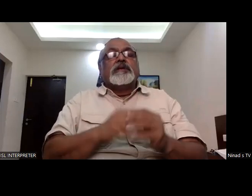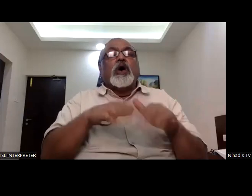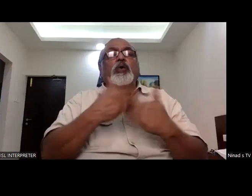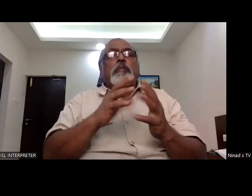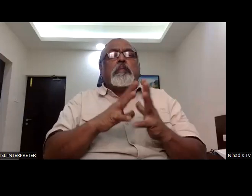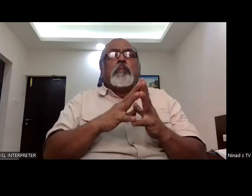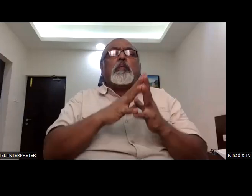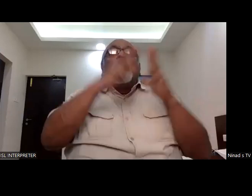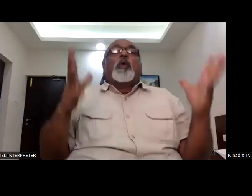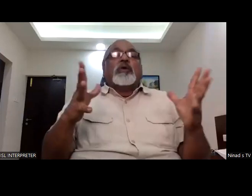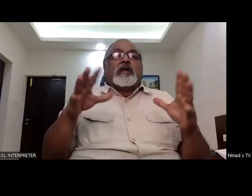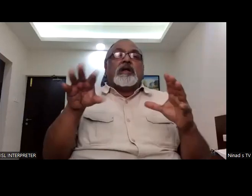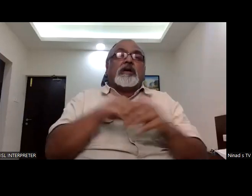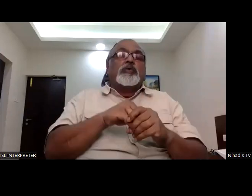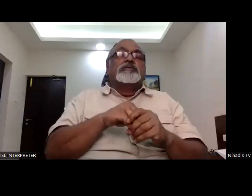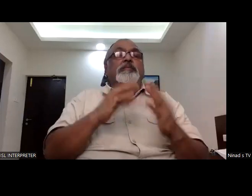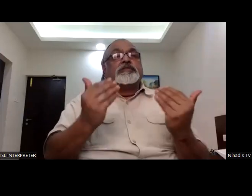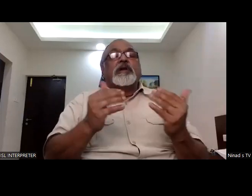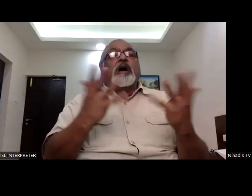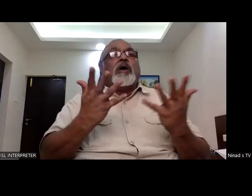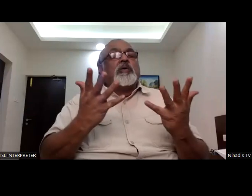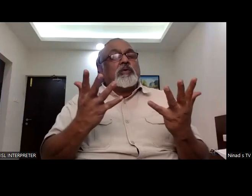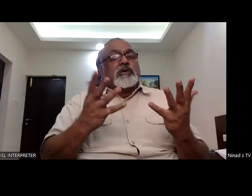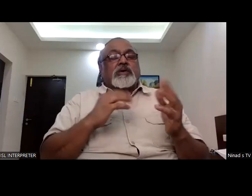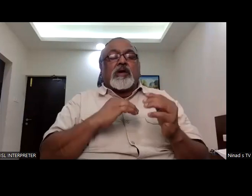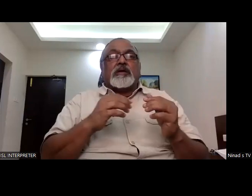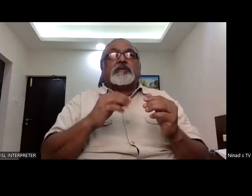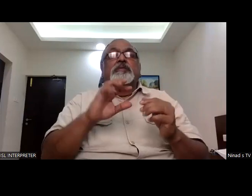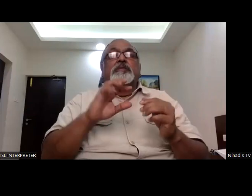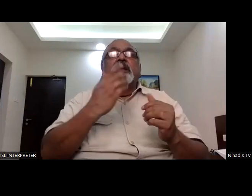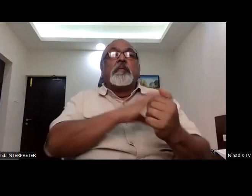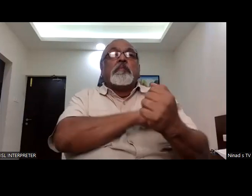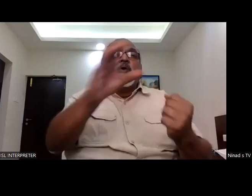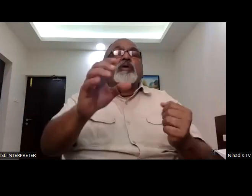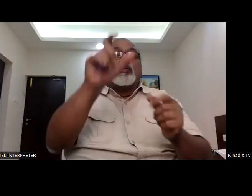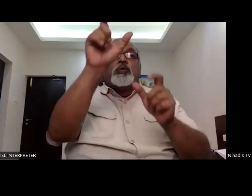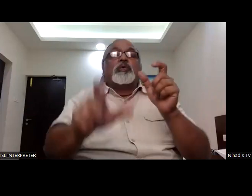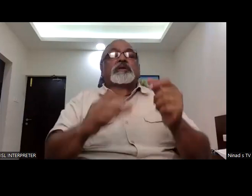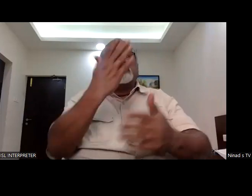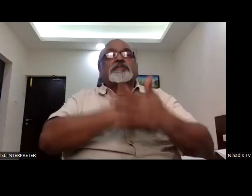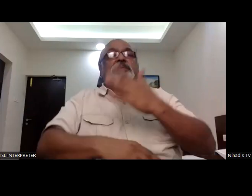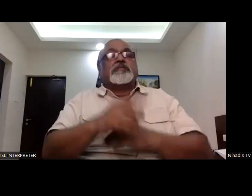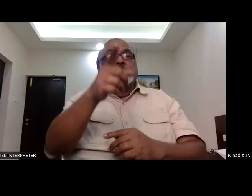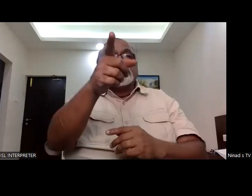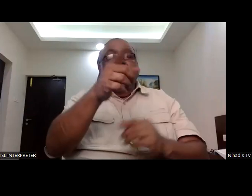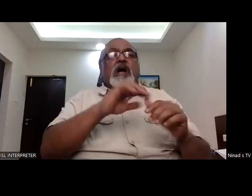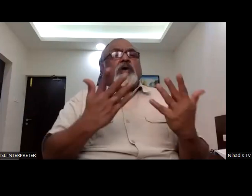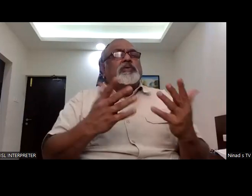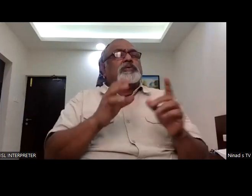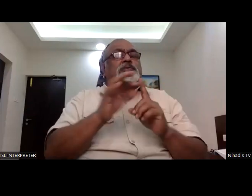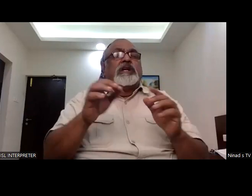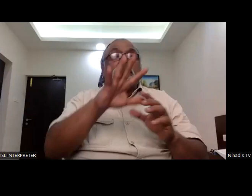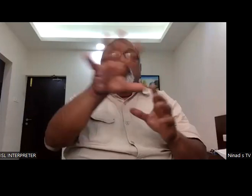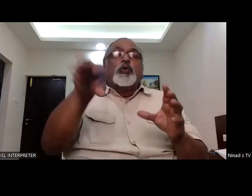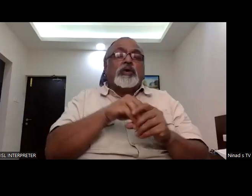maximized towards empowering people with disabilities and including people with